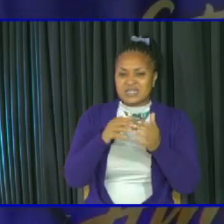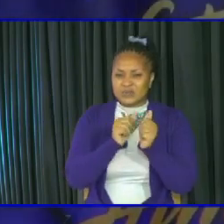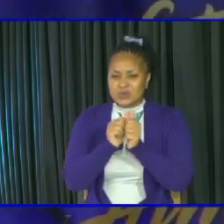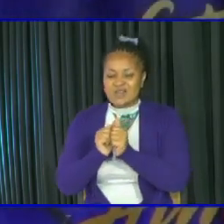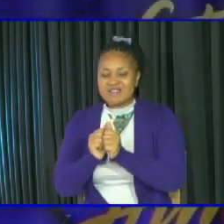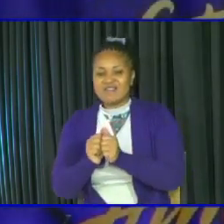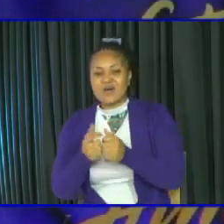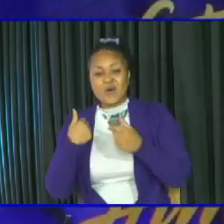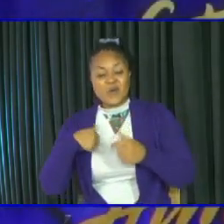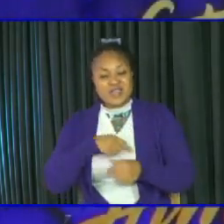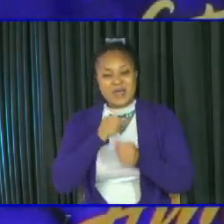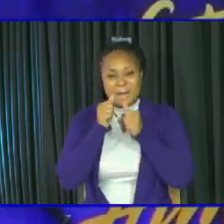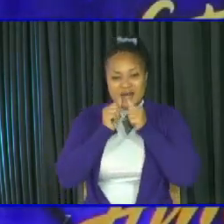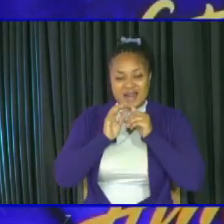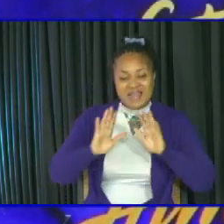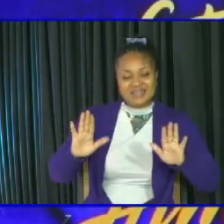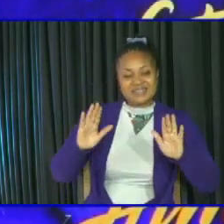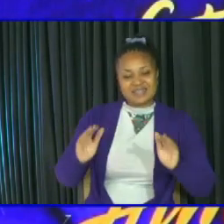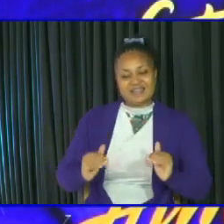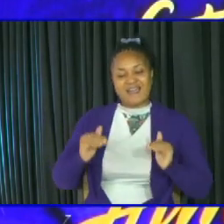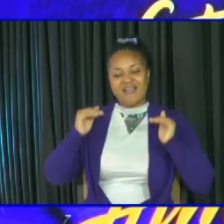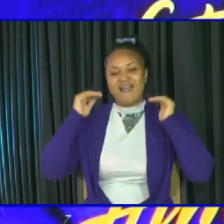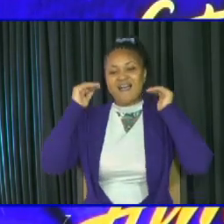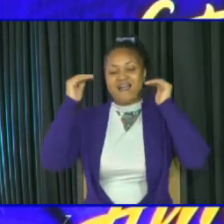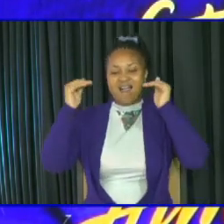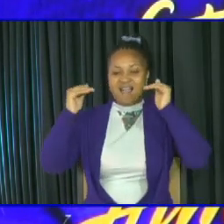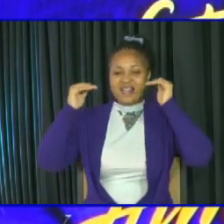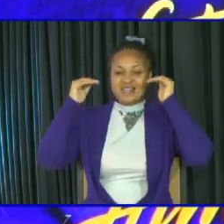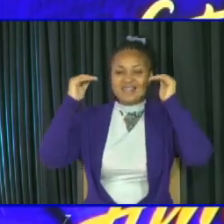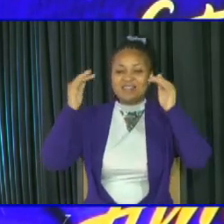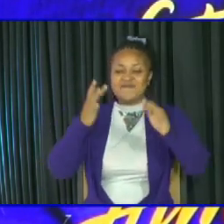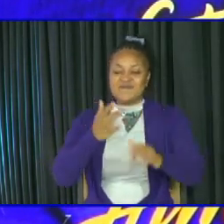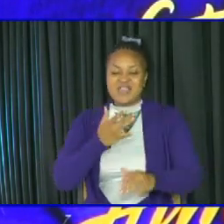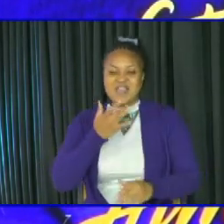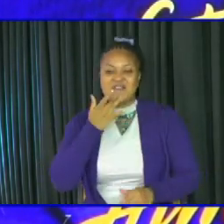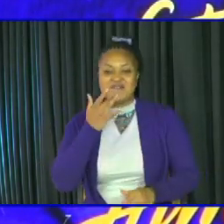are blessed and highly